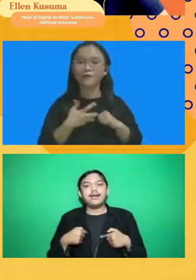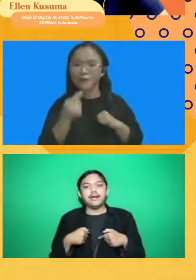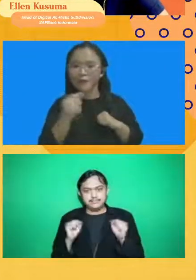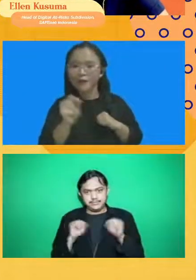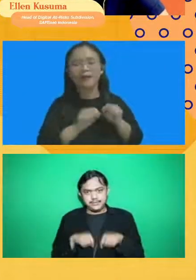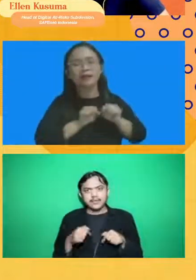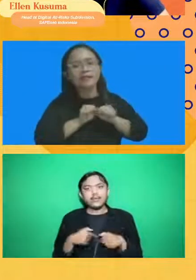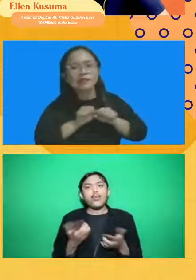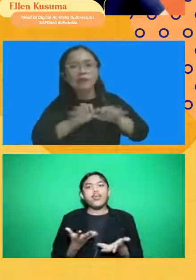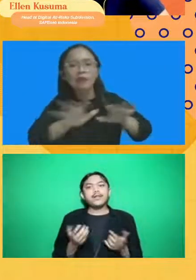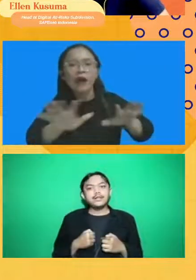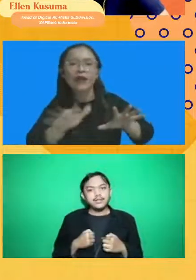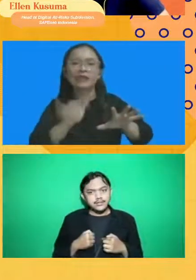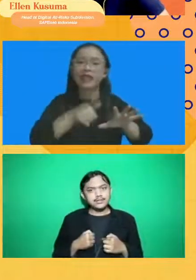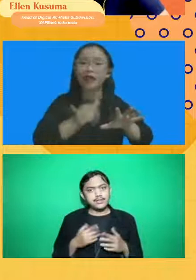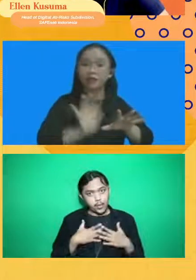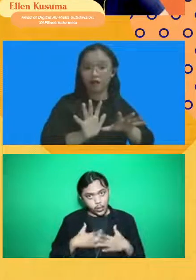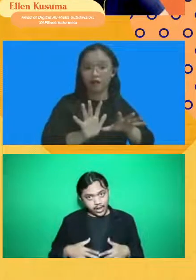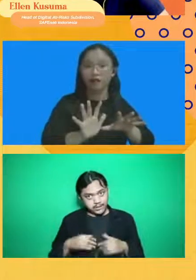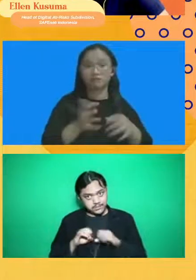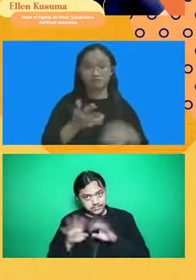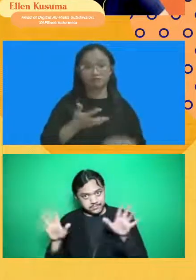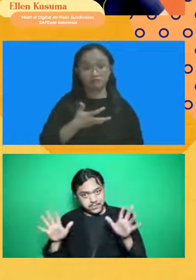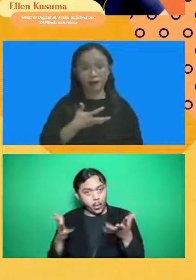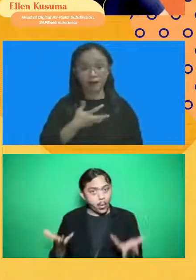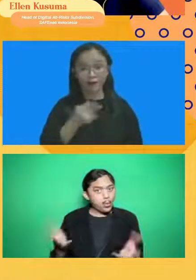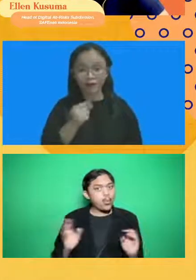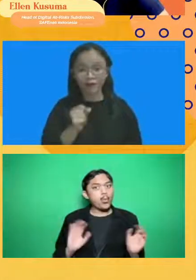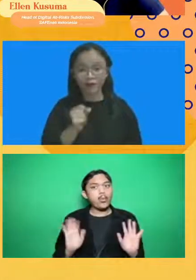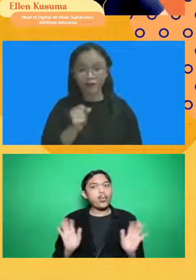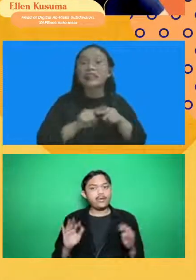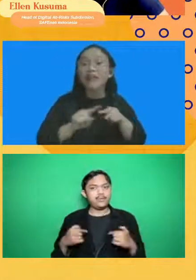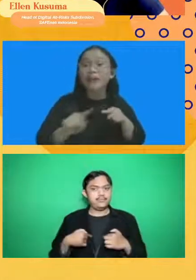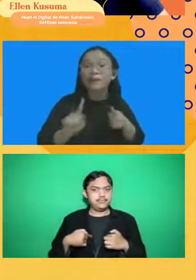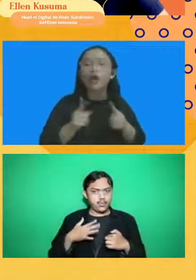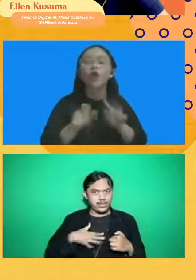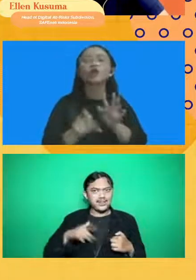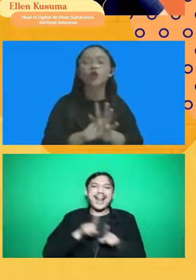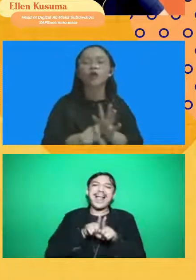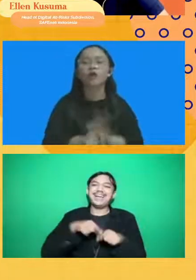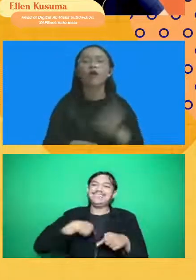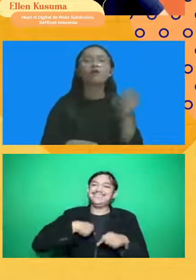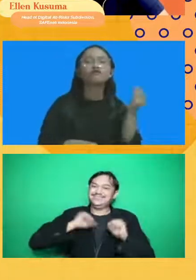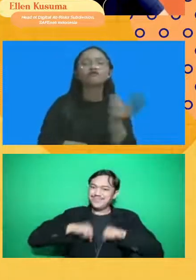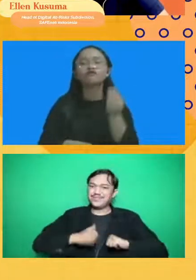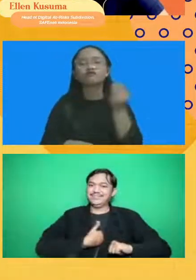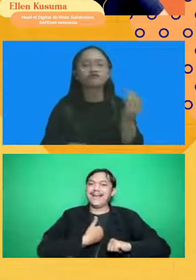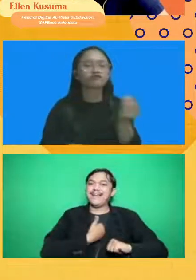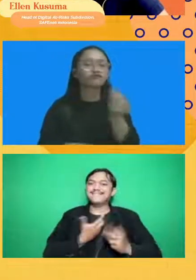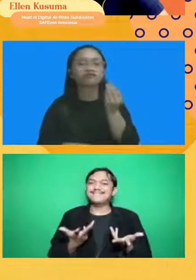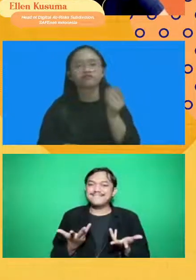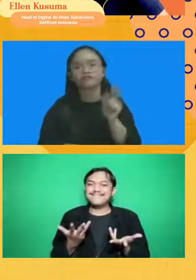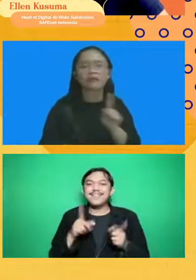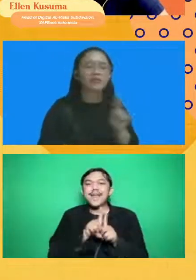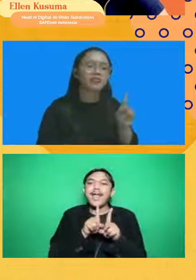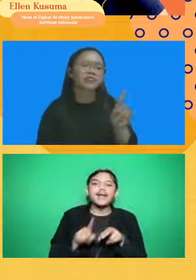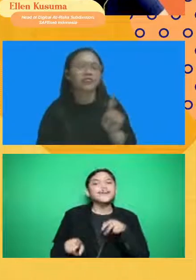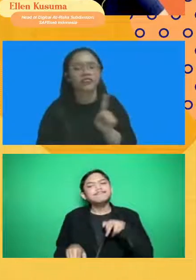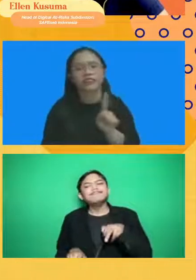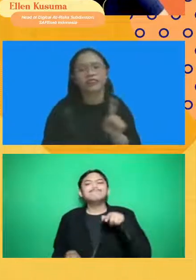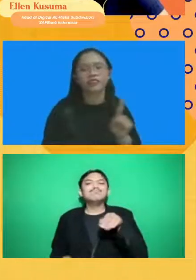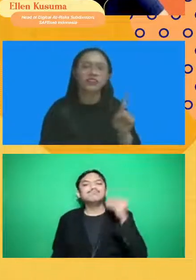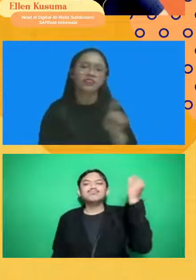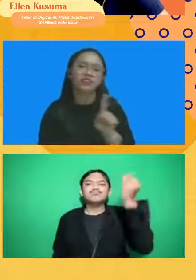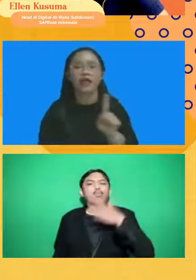selfie. But when you are walking around in the public space, where some people